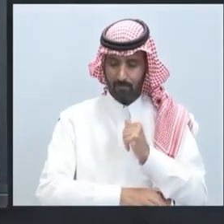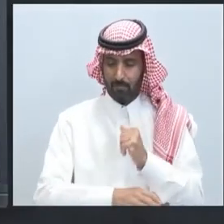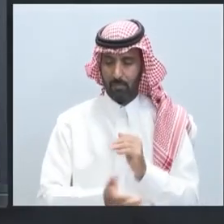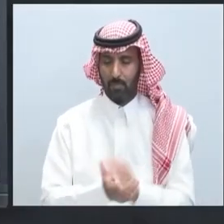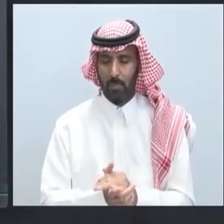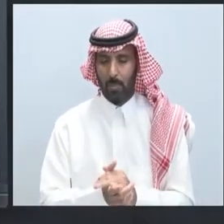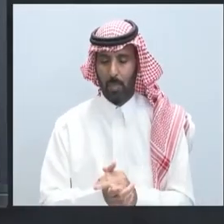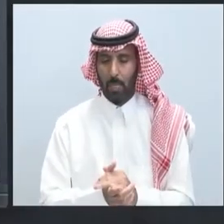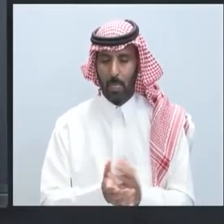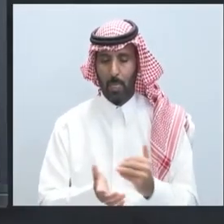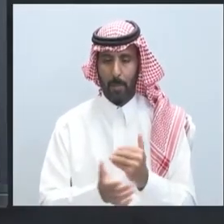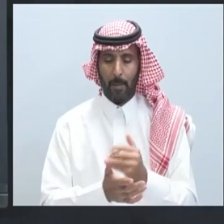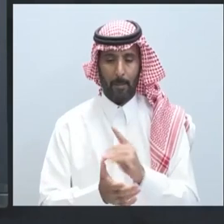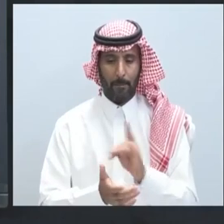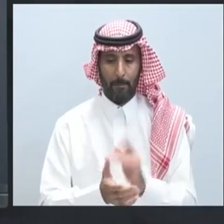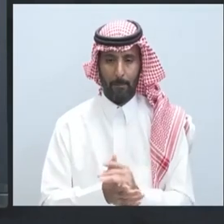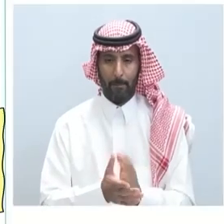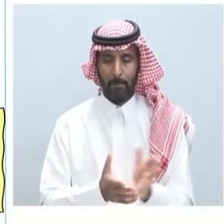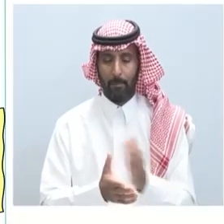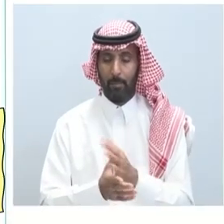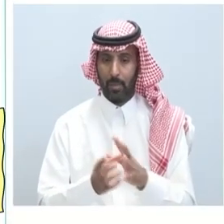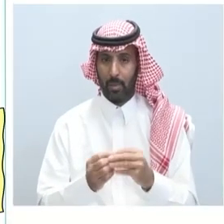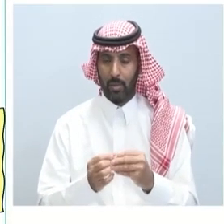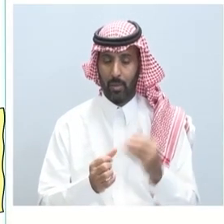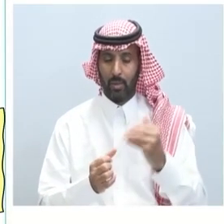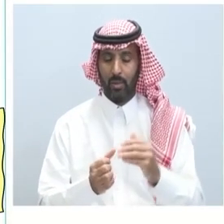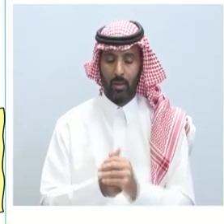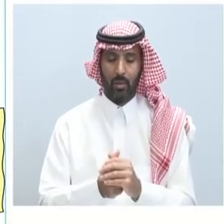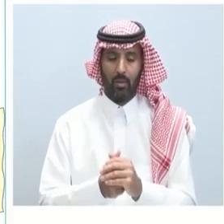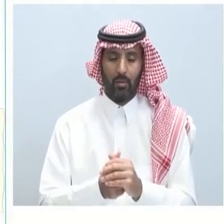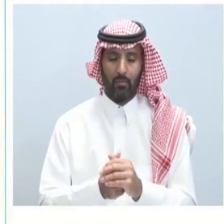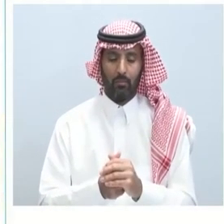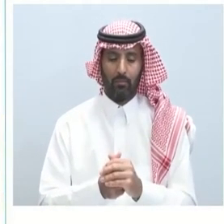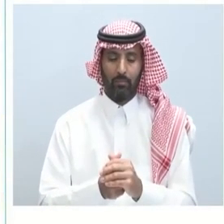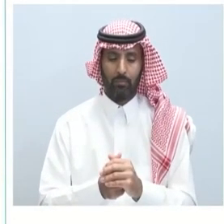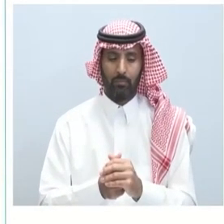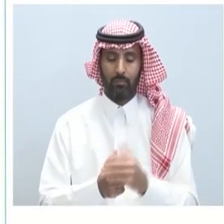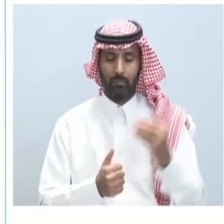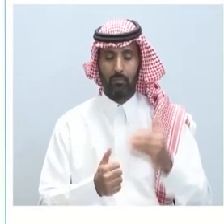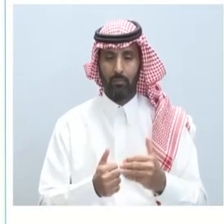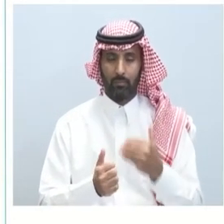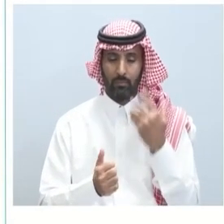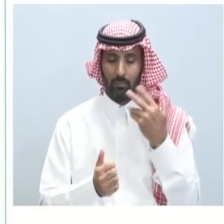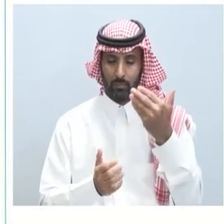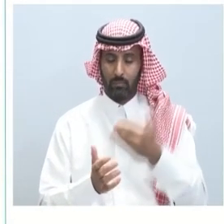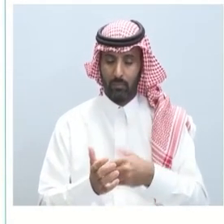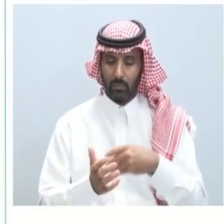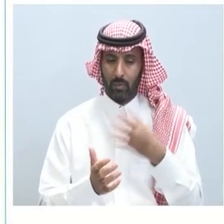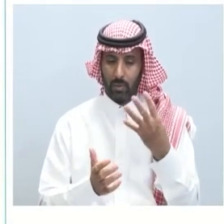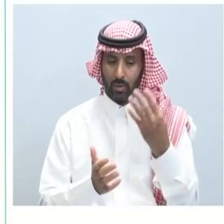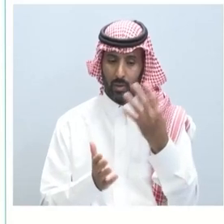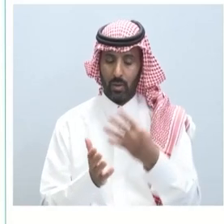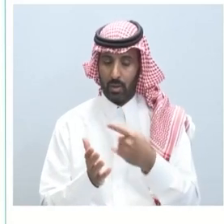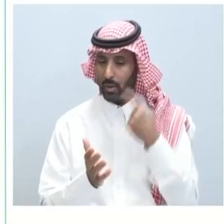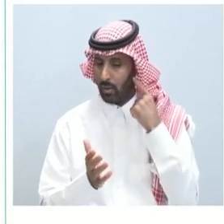immoral or unethical. So this is the meaning of immoral or unethical. So here we have four dilemmas.